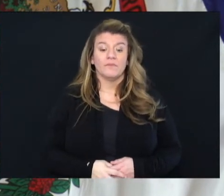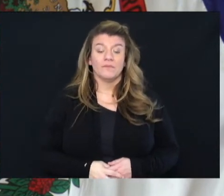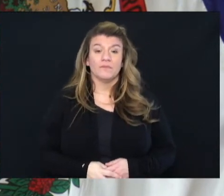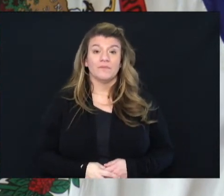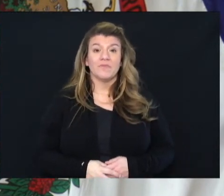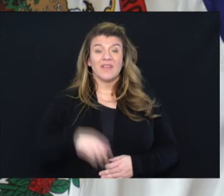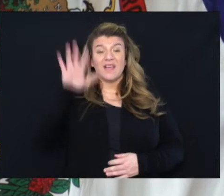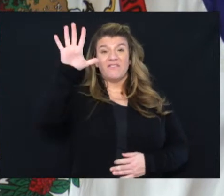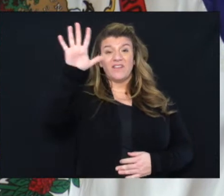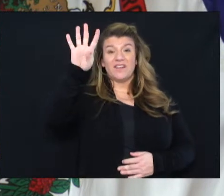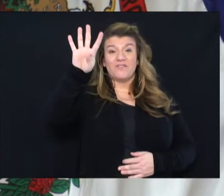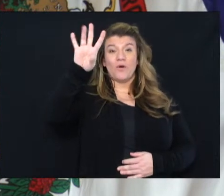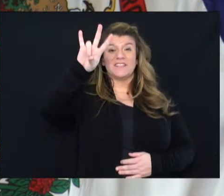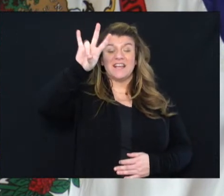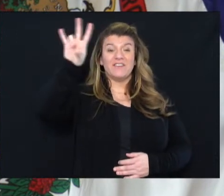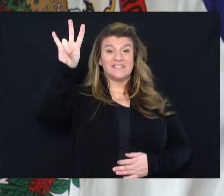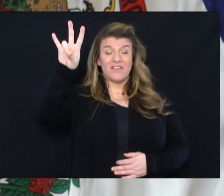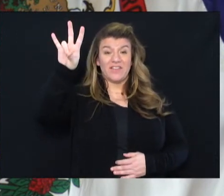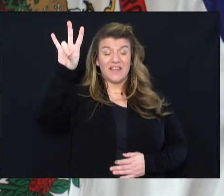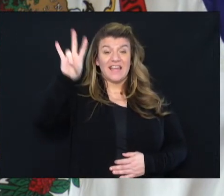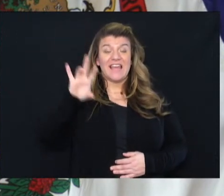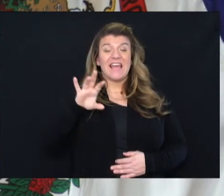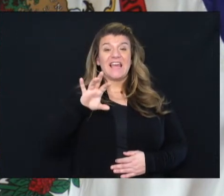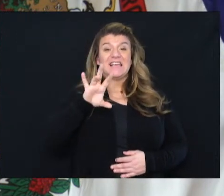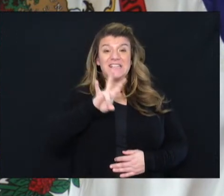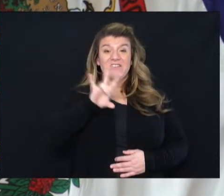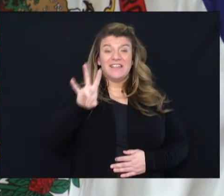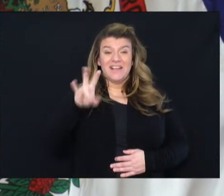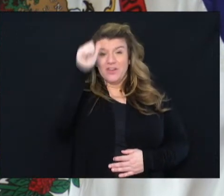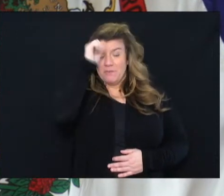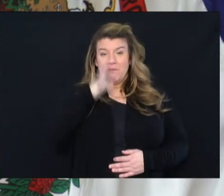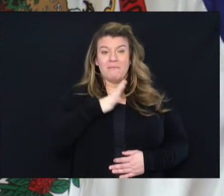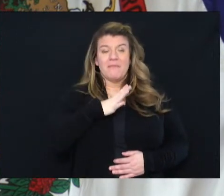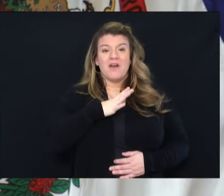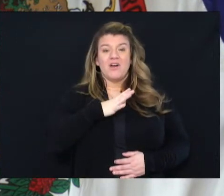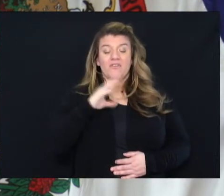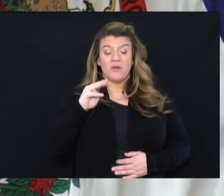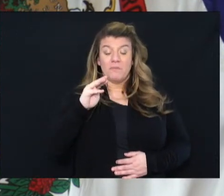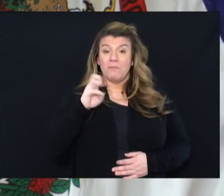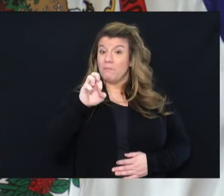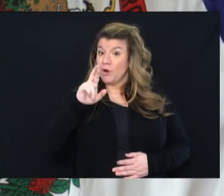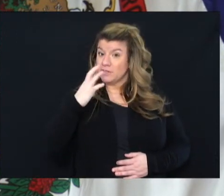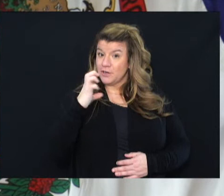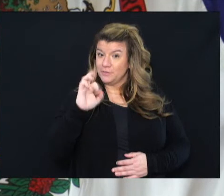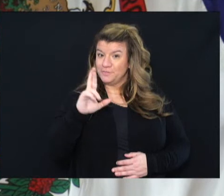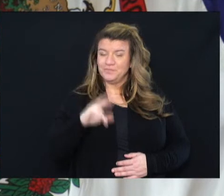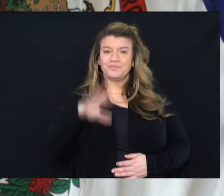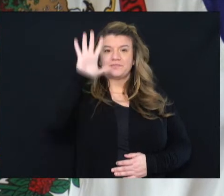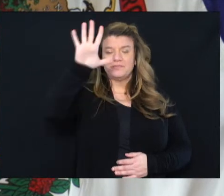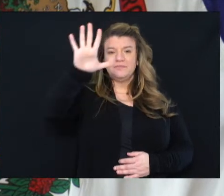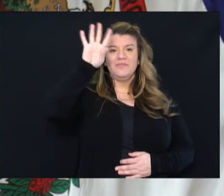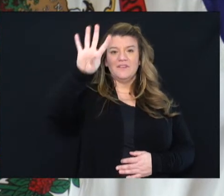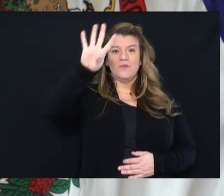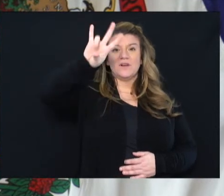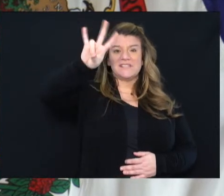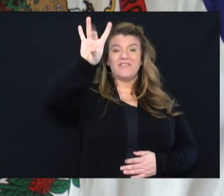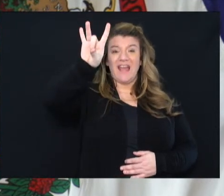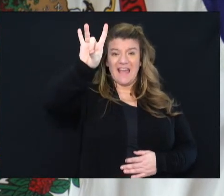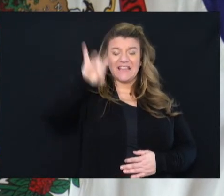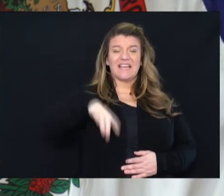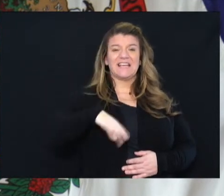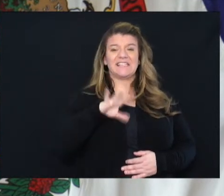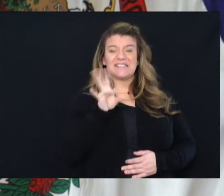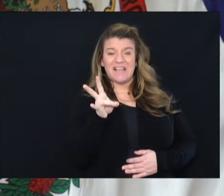The 5,477th death is a 77-year-old male from Mercer County. The 5,478th death